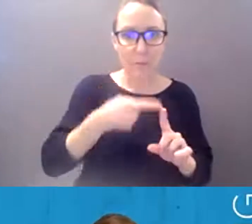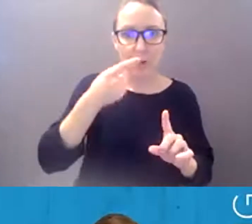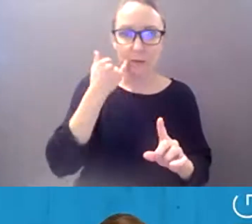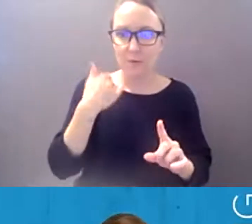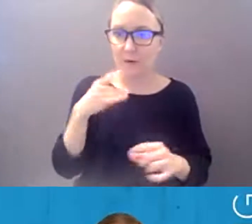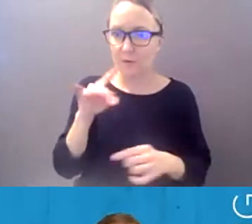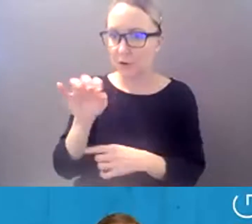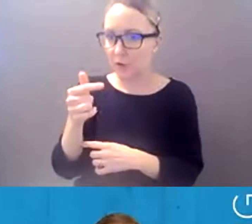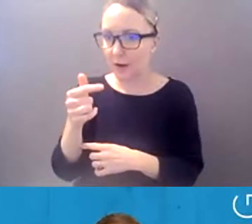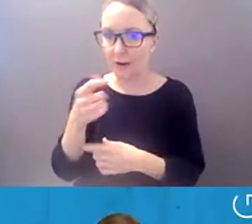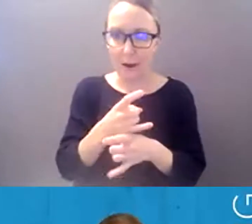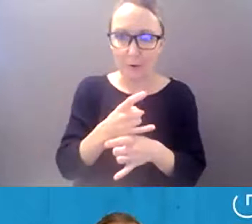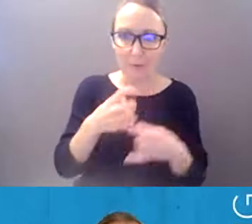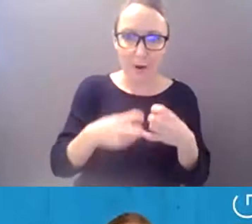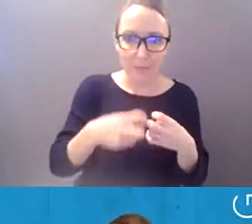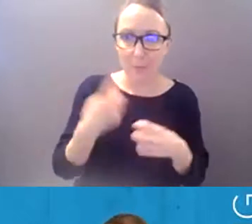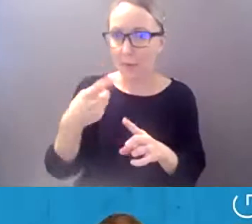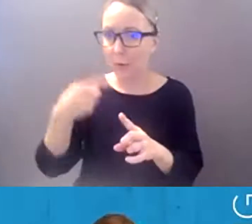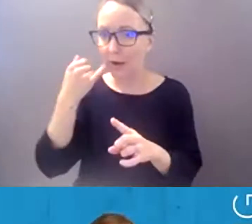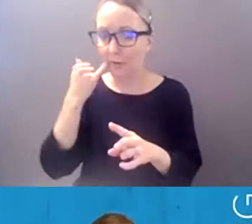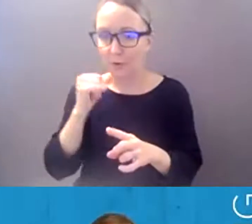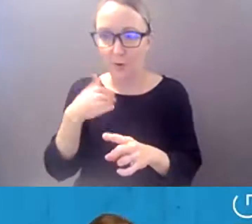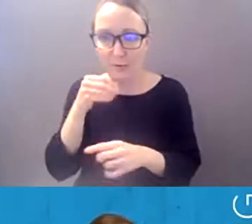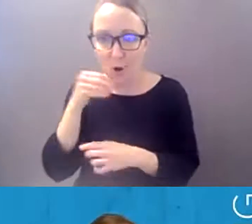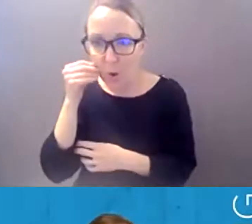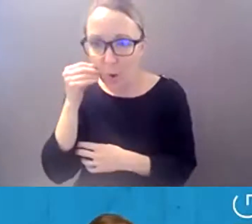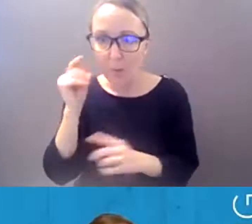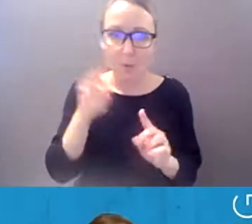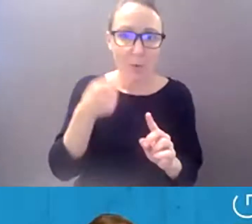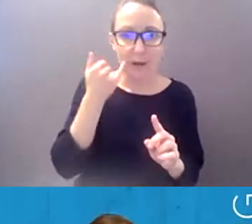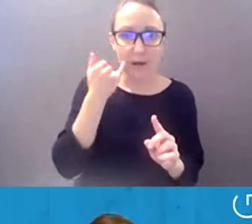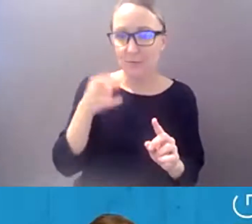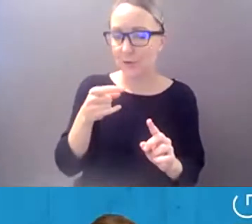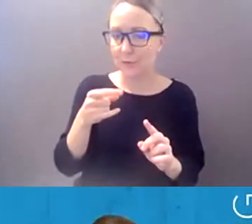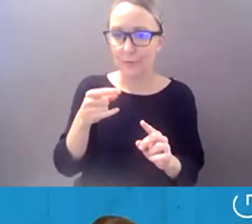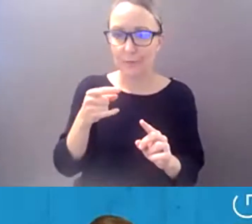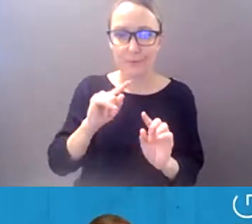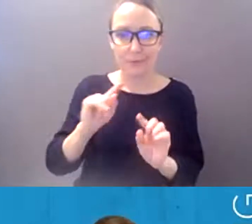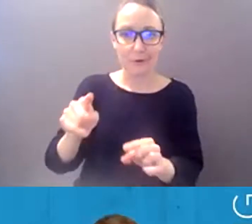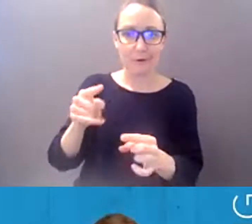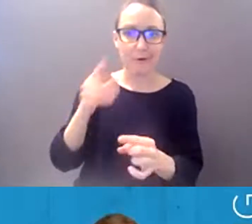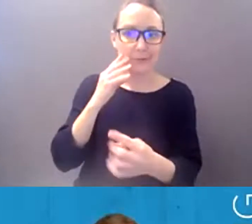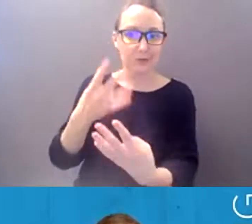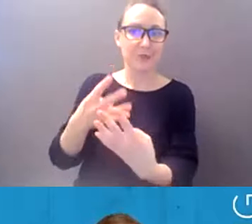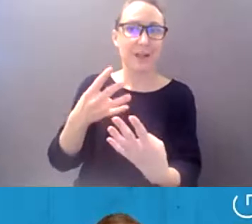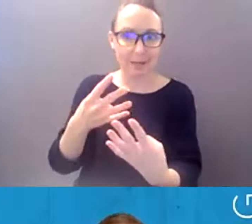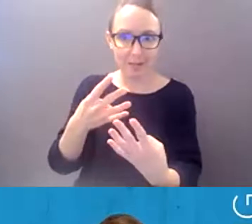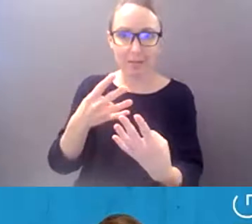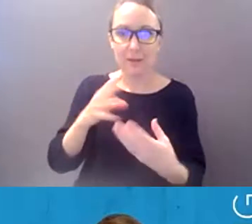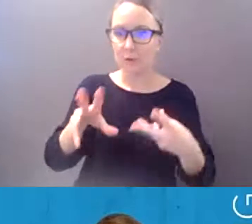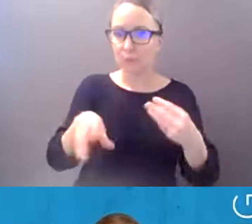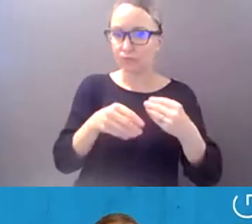problem, point if you're chronically homeless, point if you've been in jail, and it's designed to